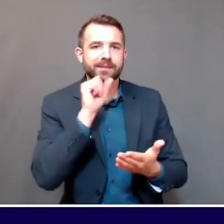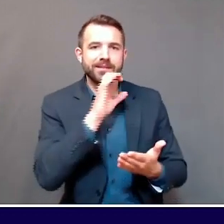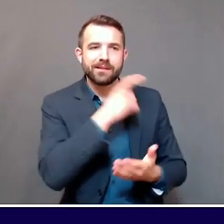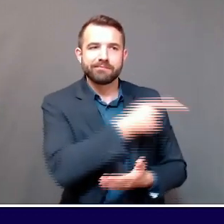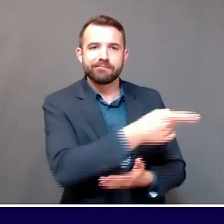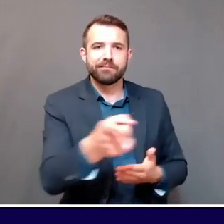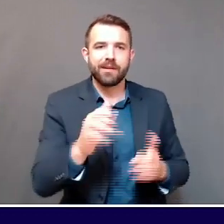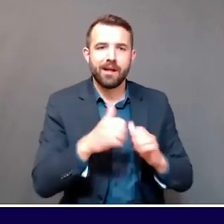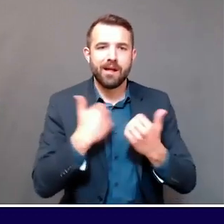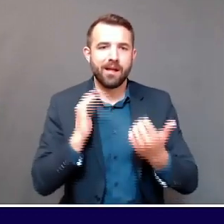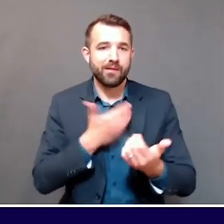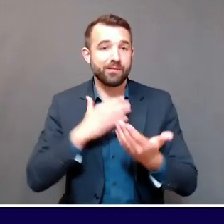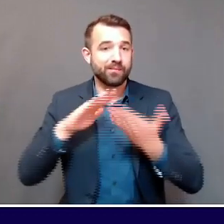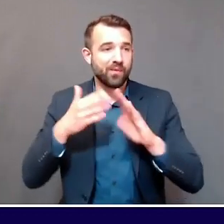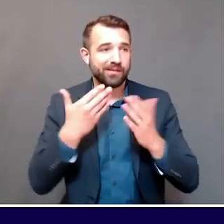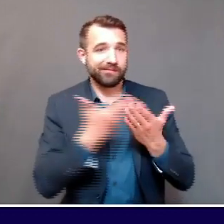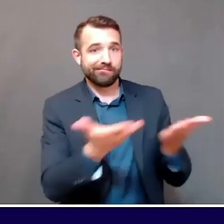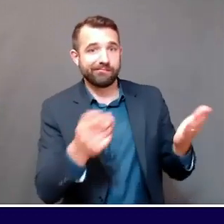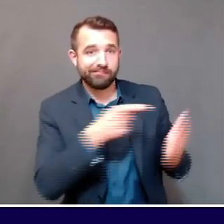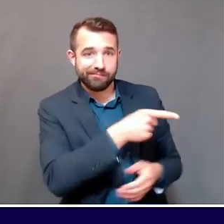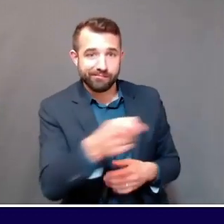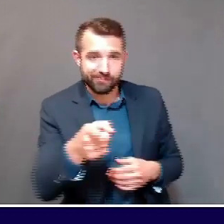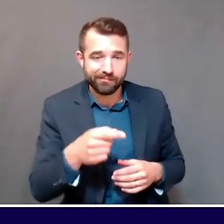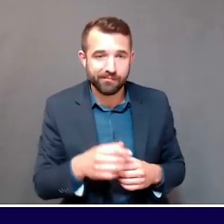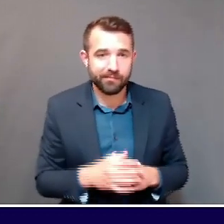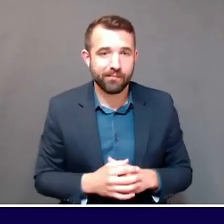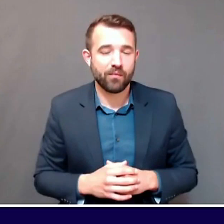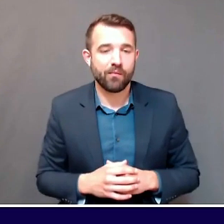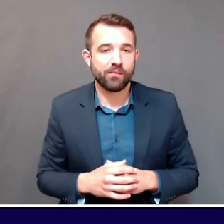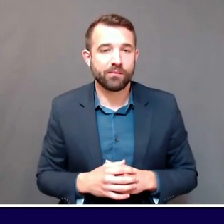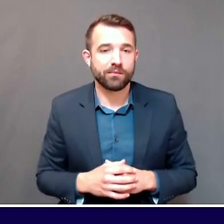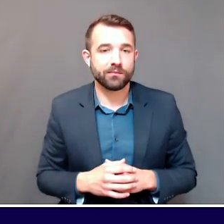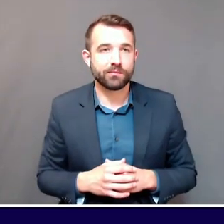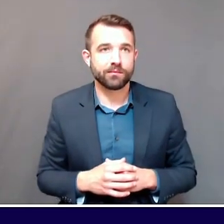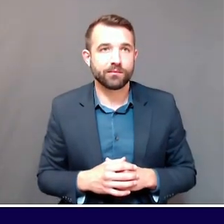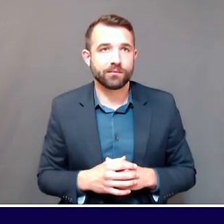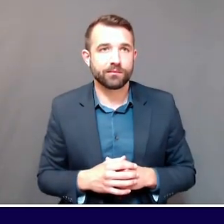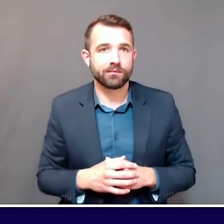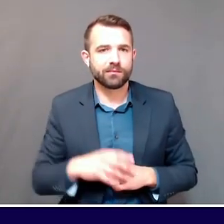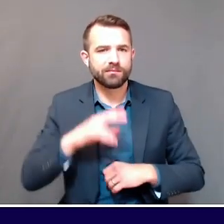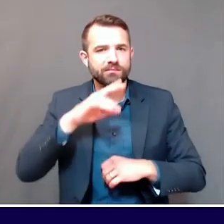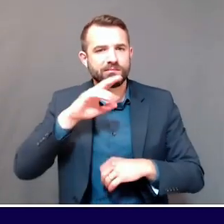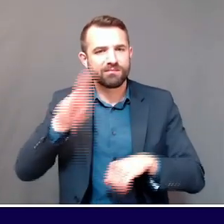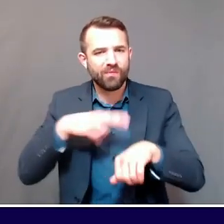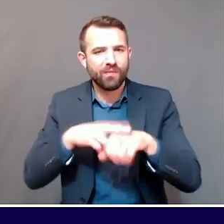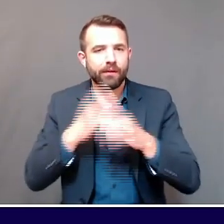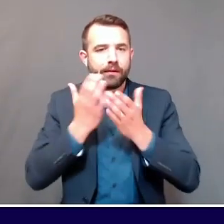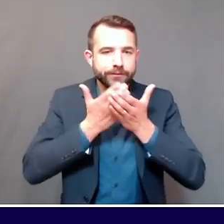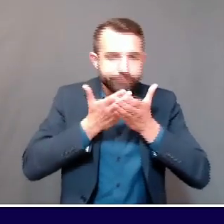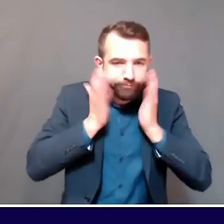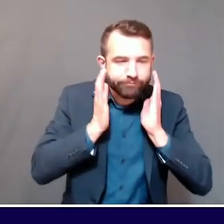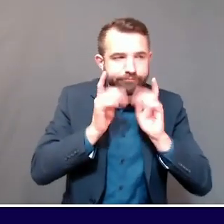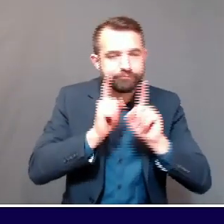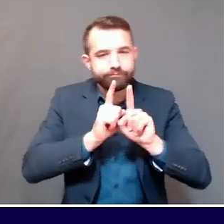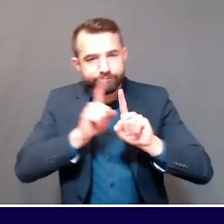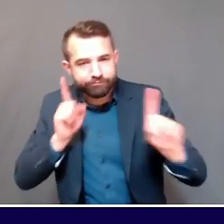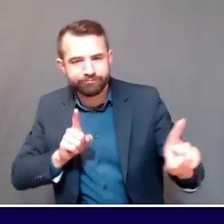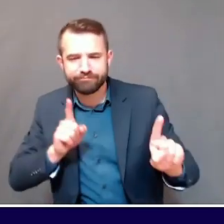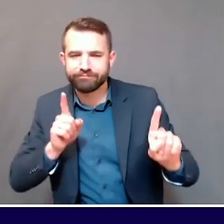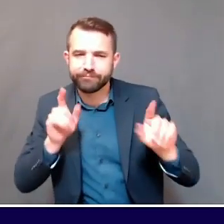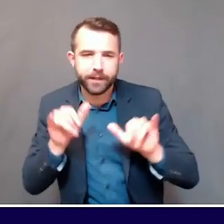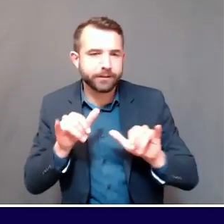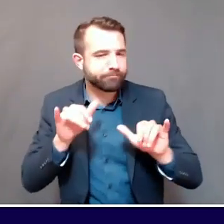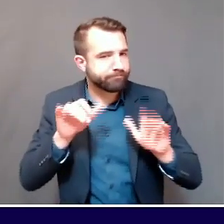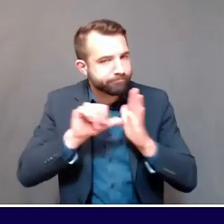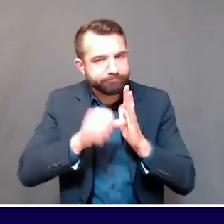them? And there's a lot of ways that we can help them from a prevention of COVID-19 perspective. But one